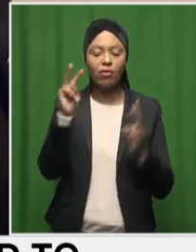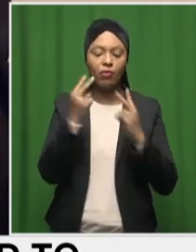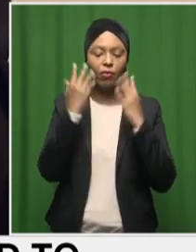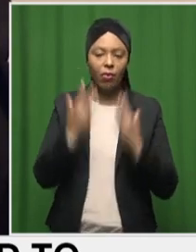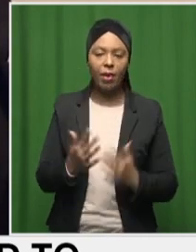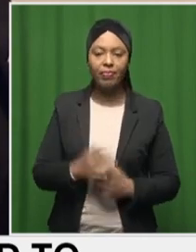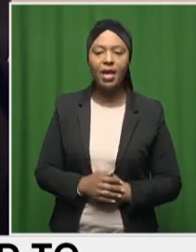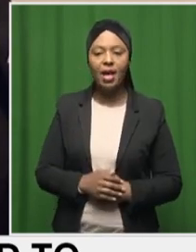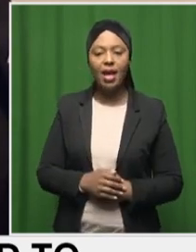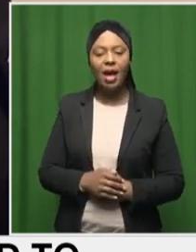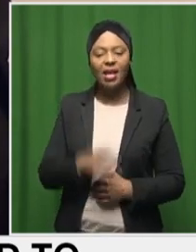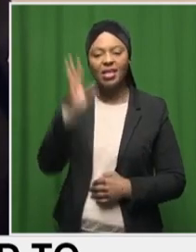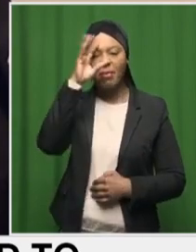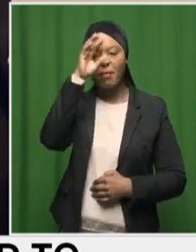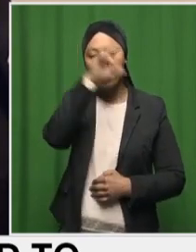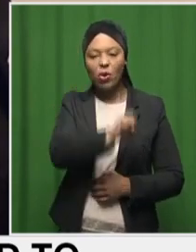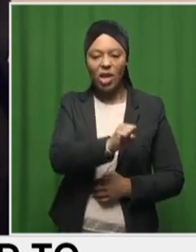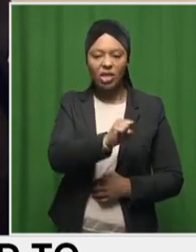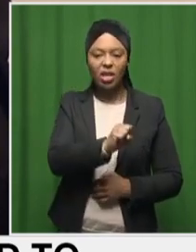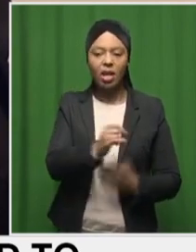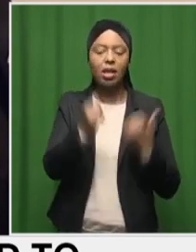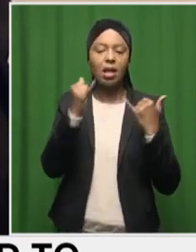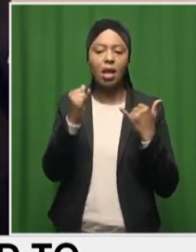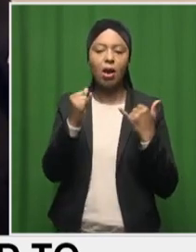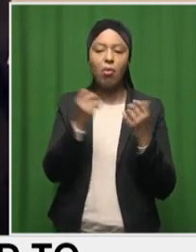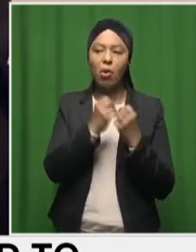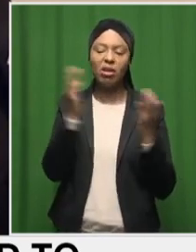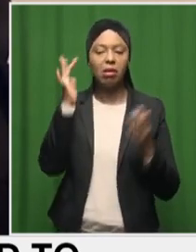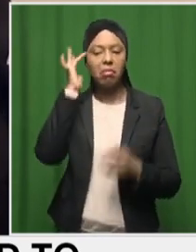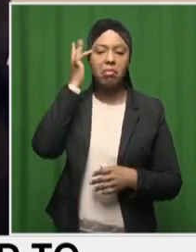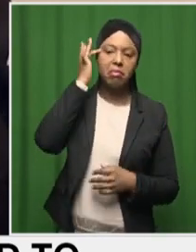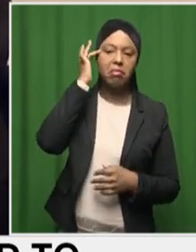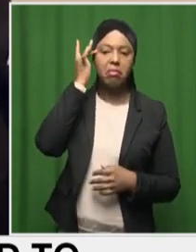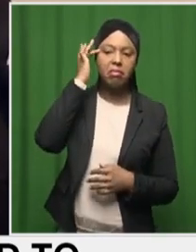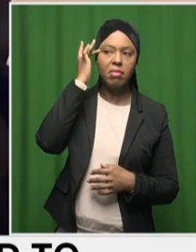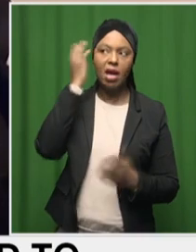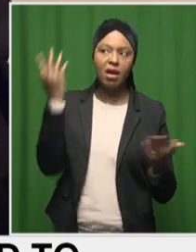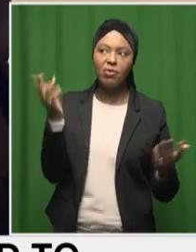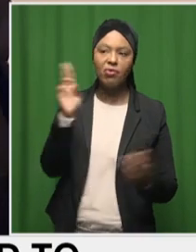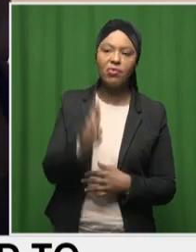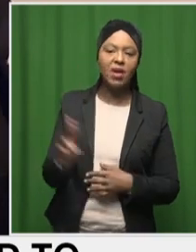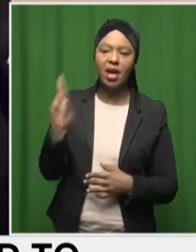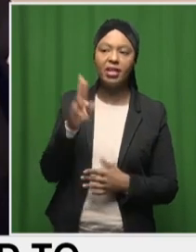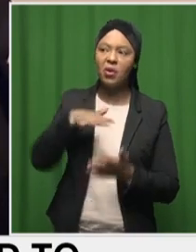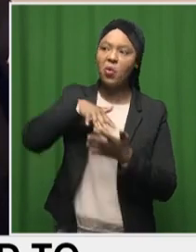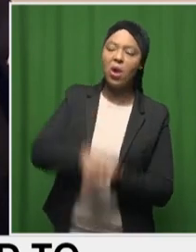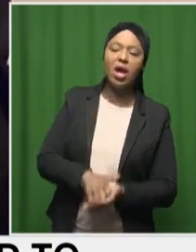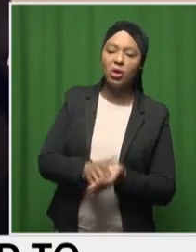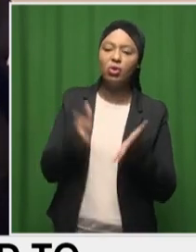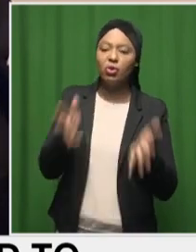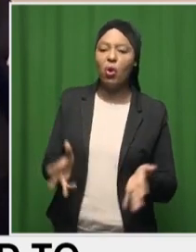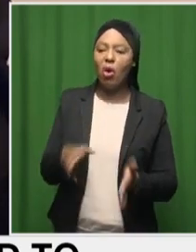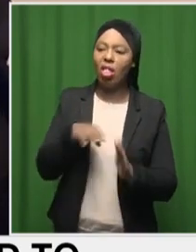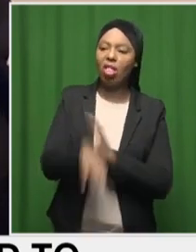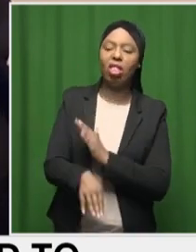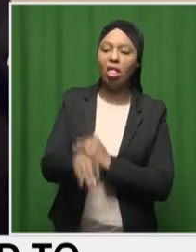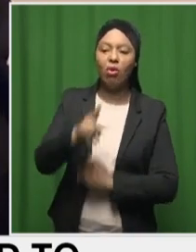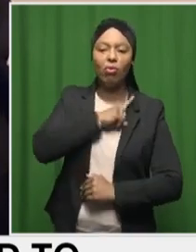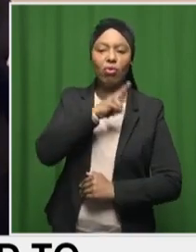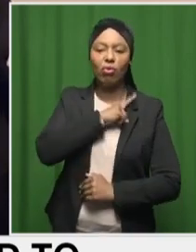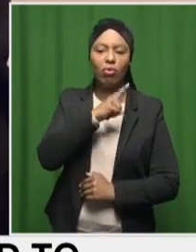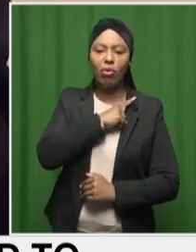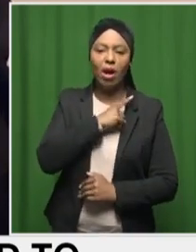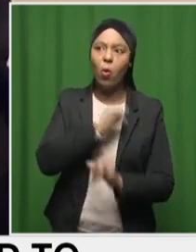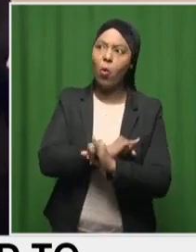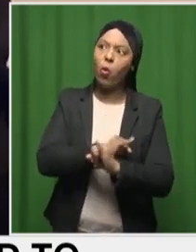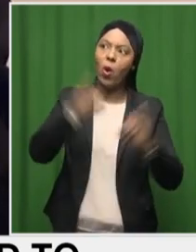speculation about, you know, and I think one can say uncertainty about what has caused the rand to weaken to the levels that it has against basically